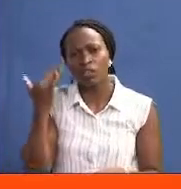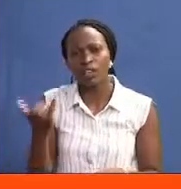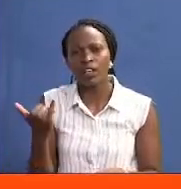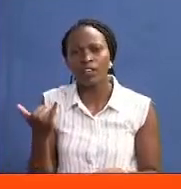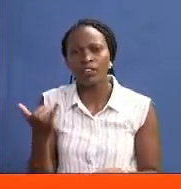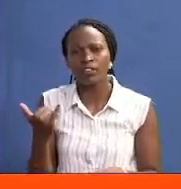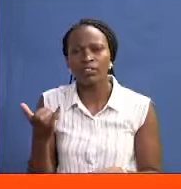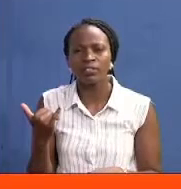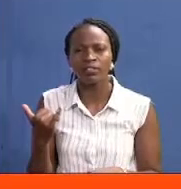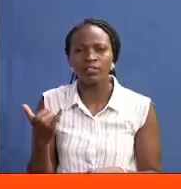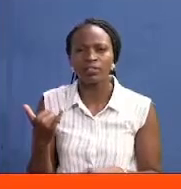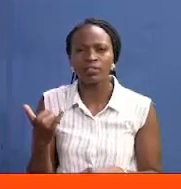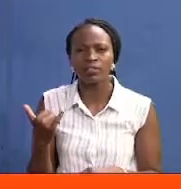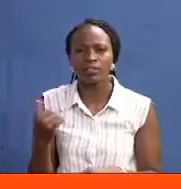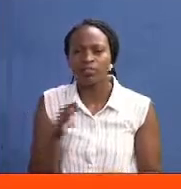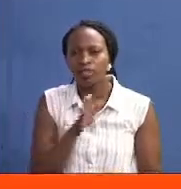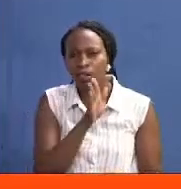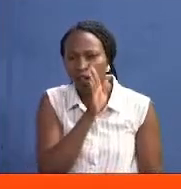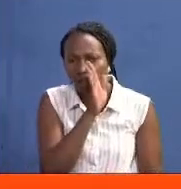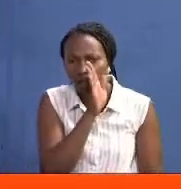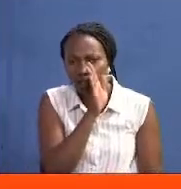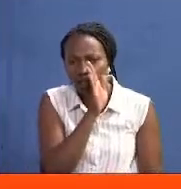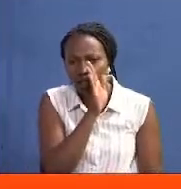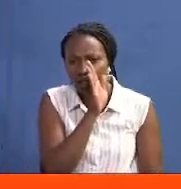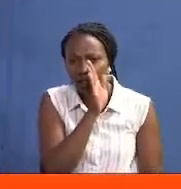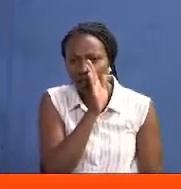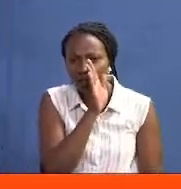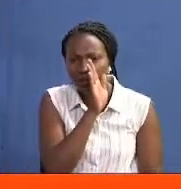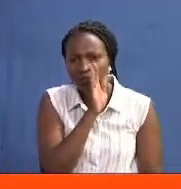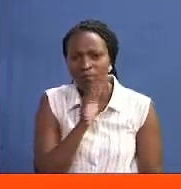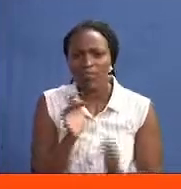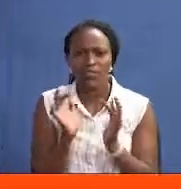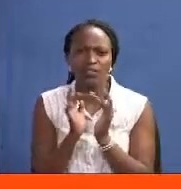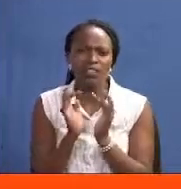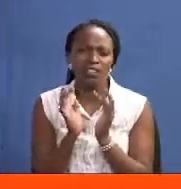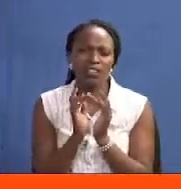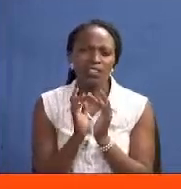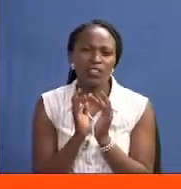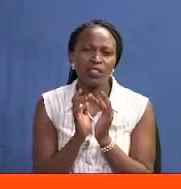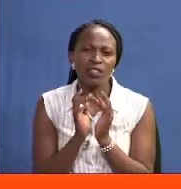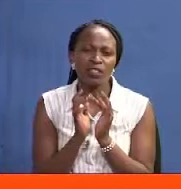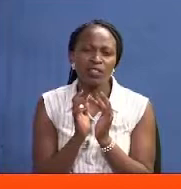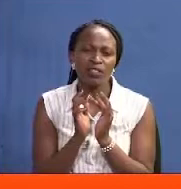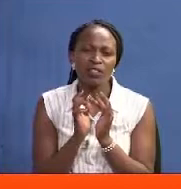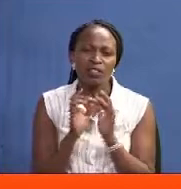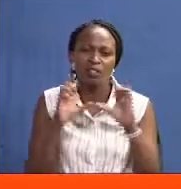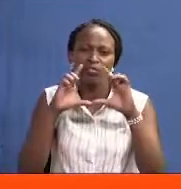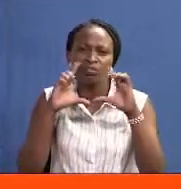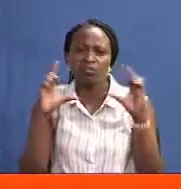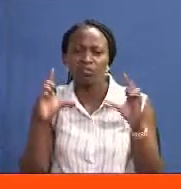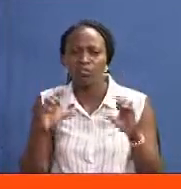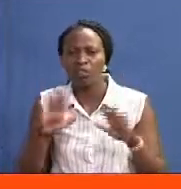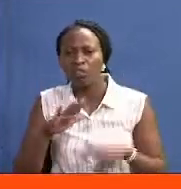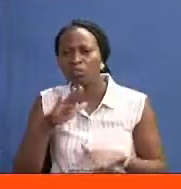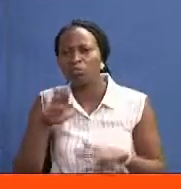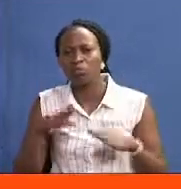I will tell you, things like gossip, you know, on the mainstream media, we do not really have columns and platforms